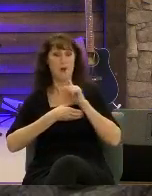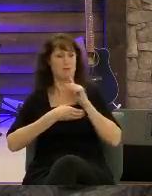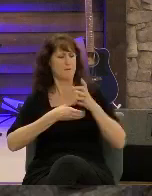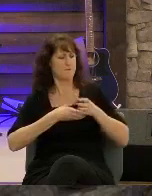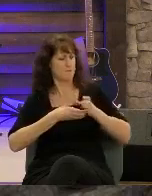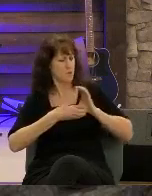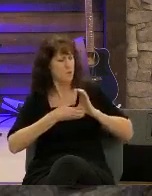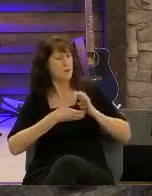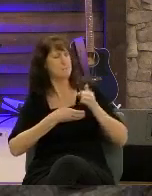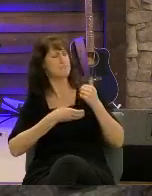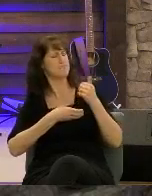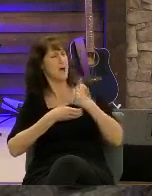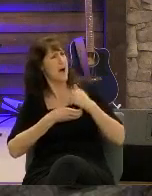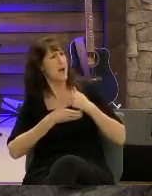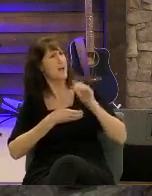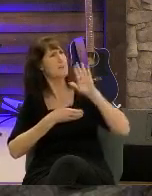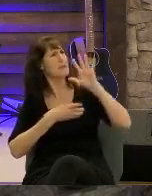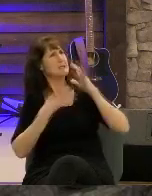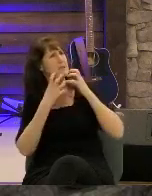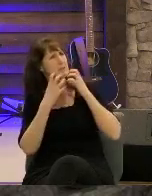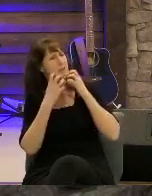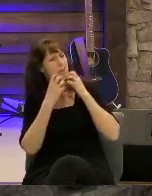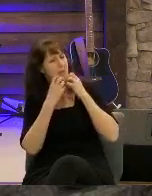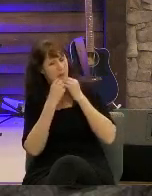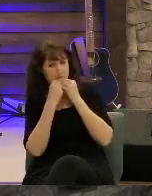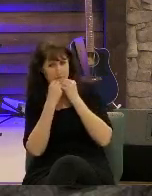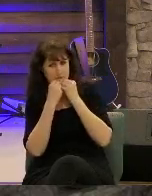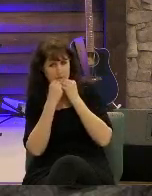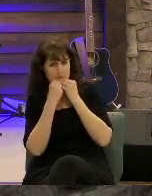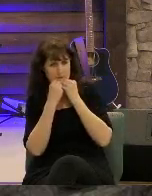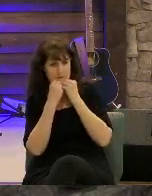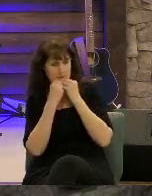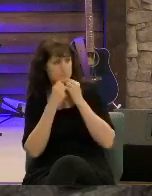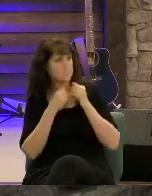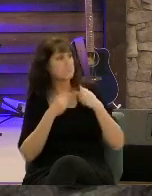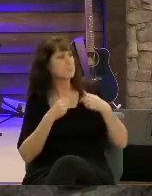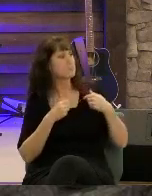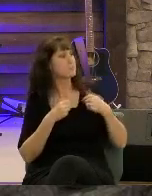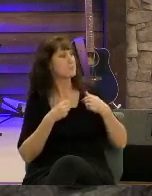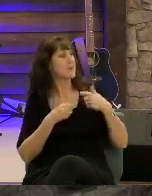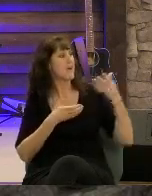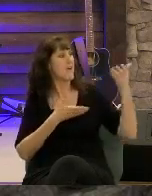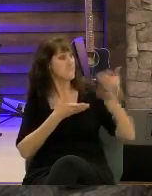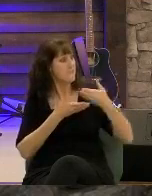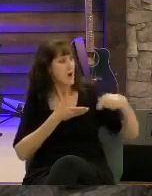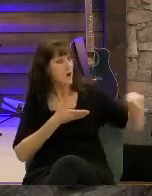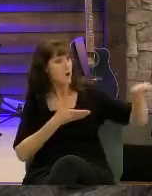I am His beloved, okay? So men, I invite you.